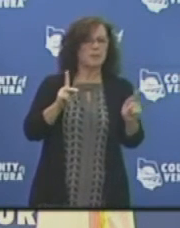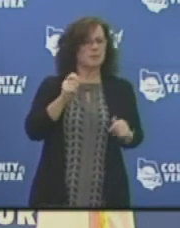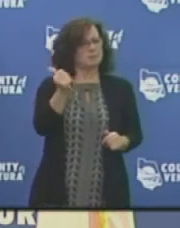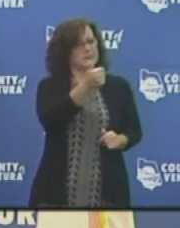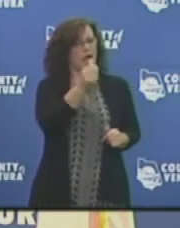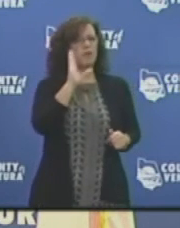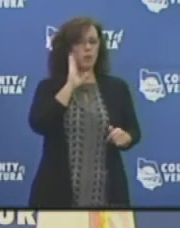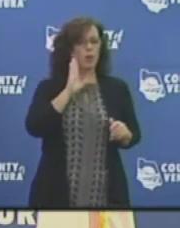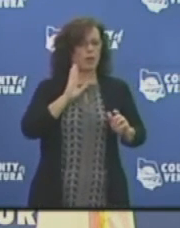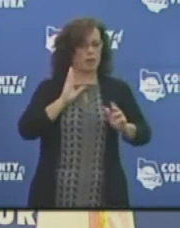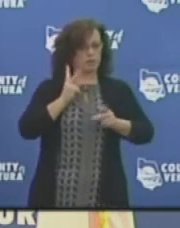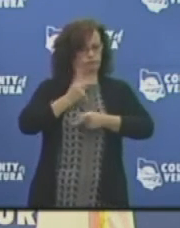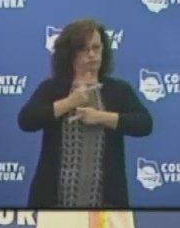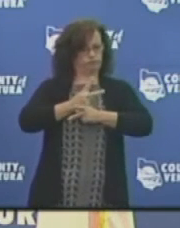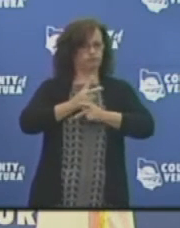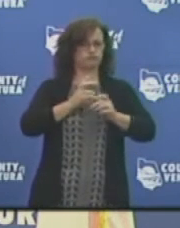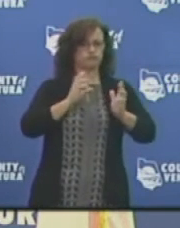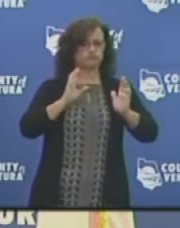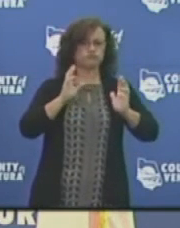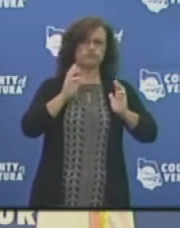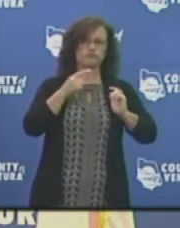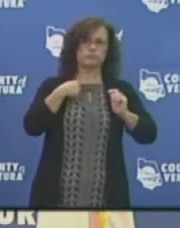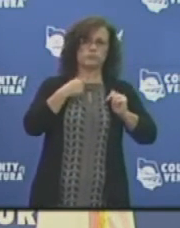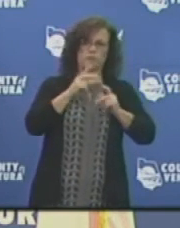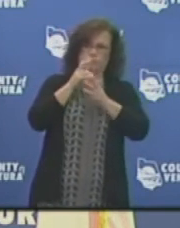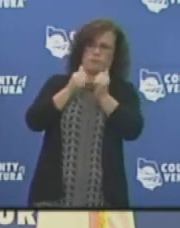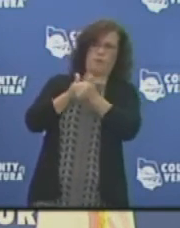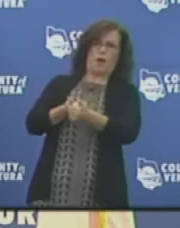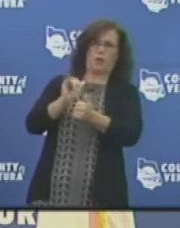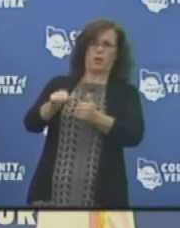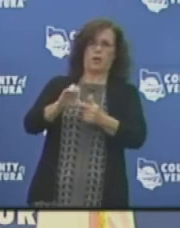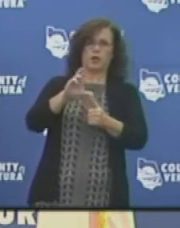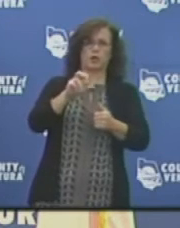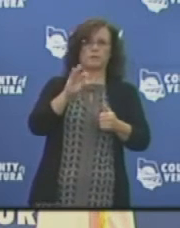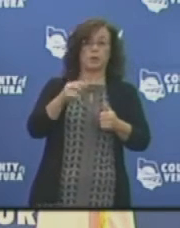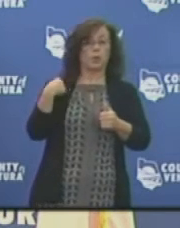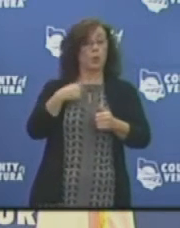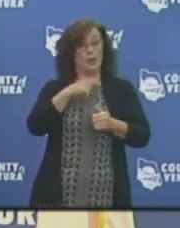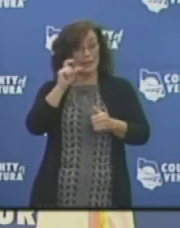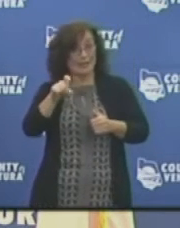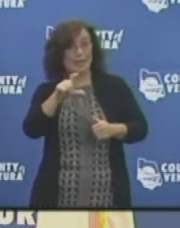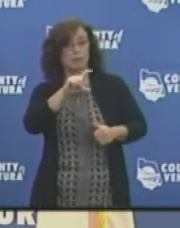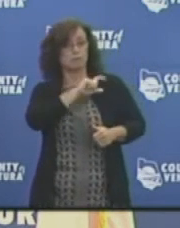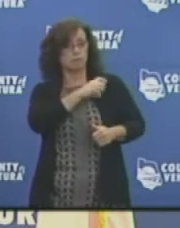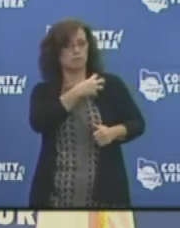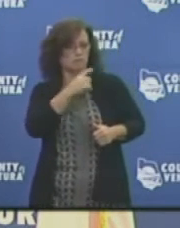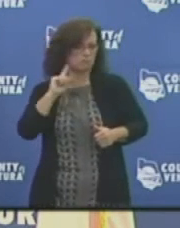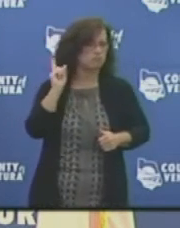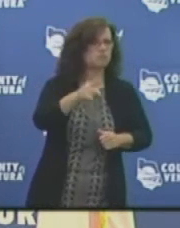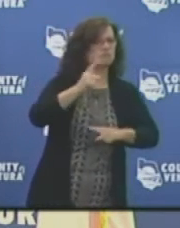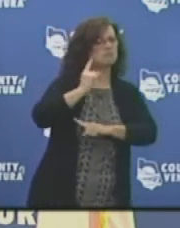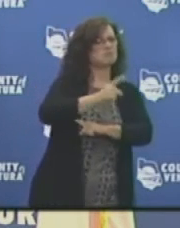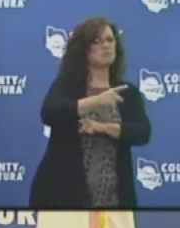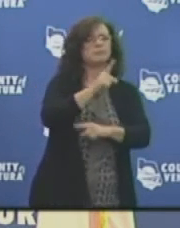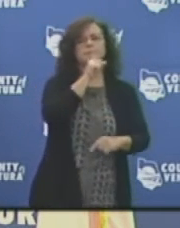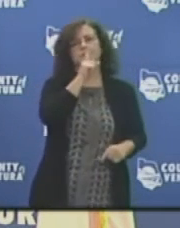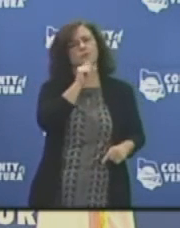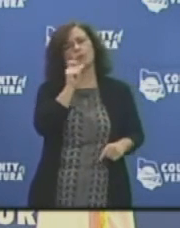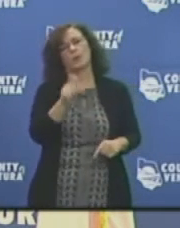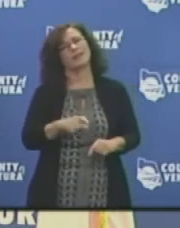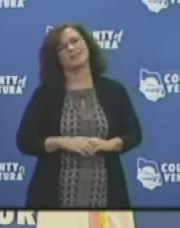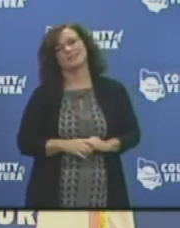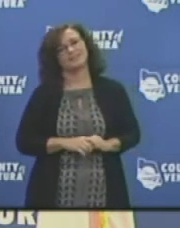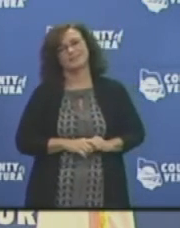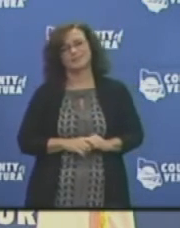to issue an order with additional restrictions at this time. I think the state order on top of the new